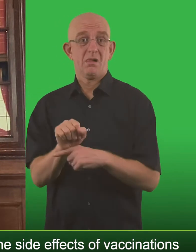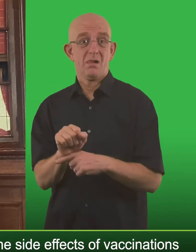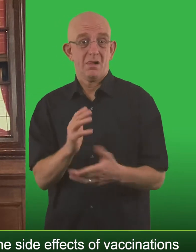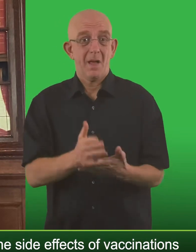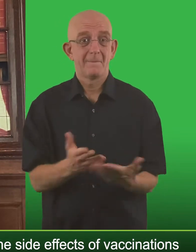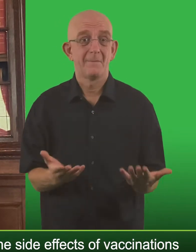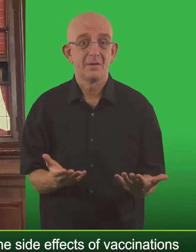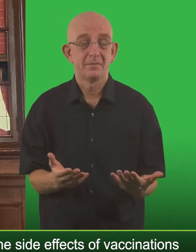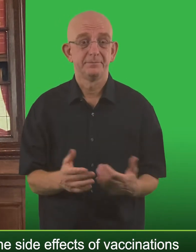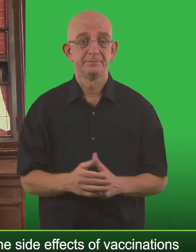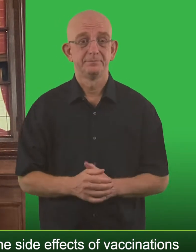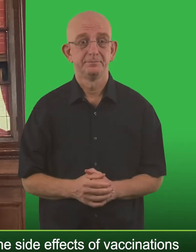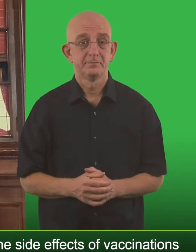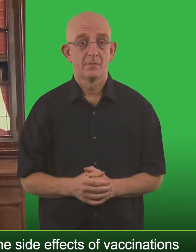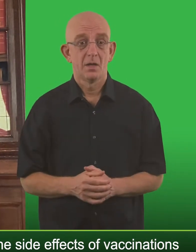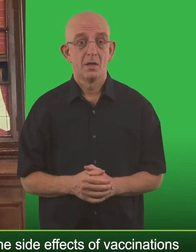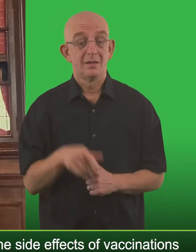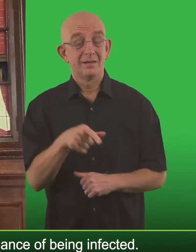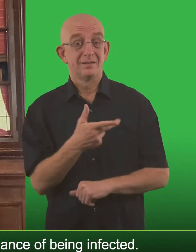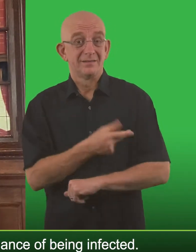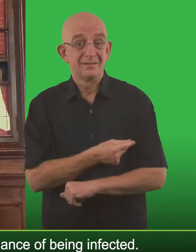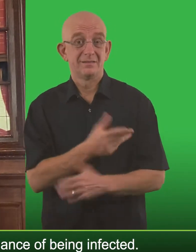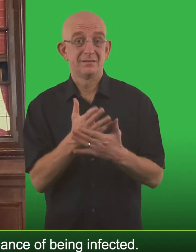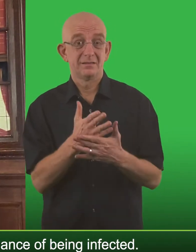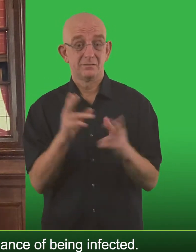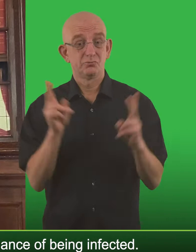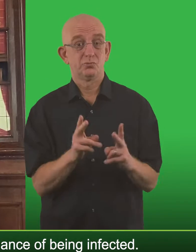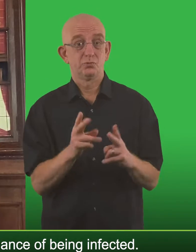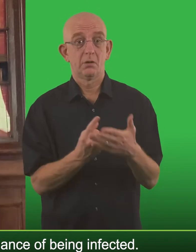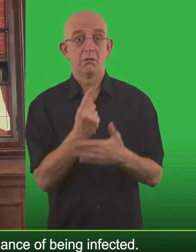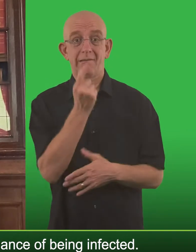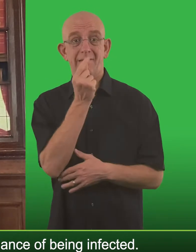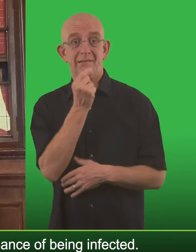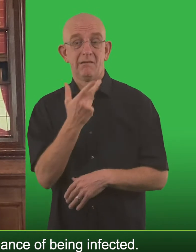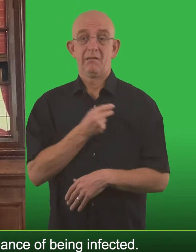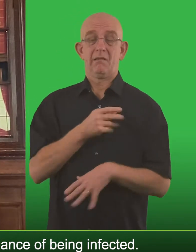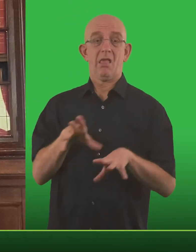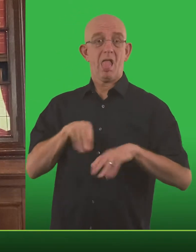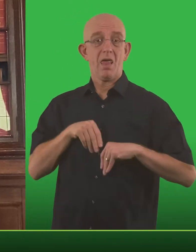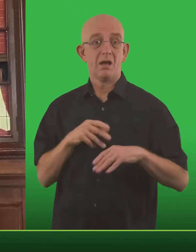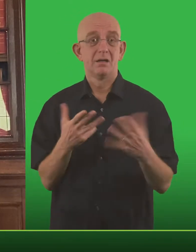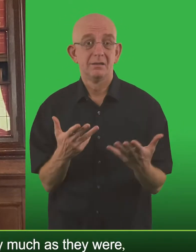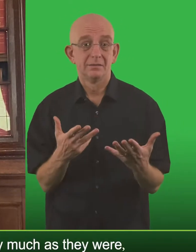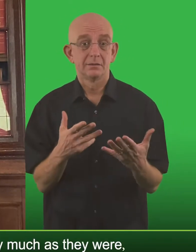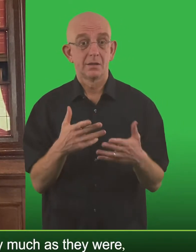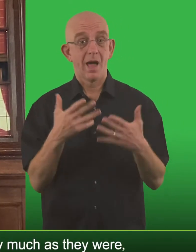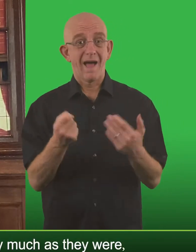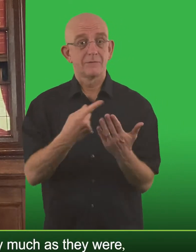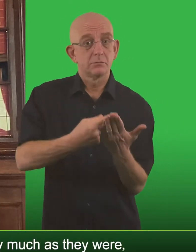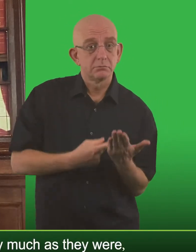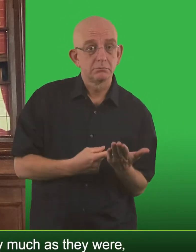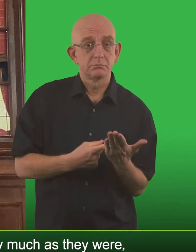of vaccination is to actually get vaccinated, because vaccination reduces your chance of being infected. So the